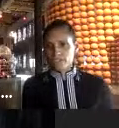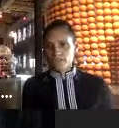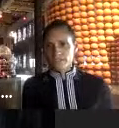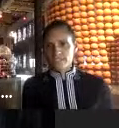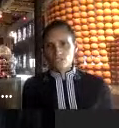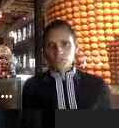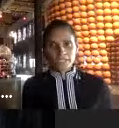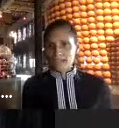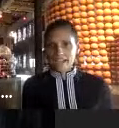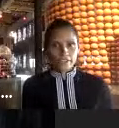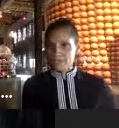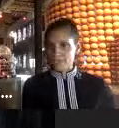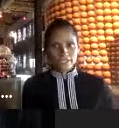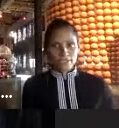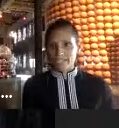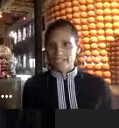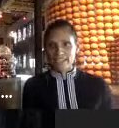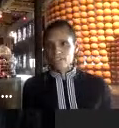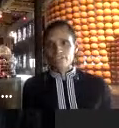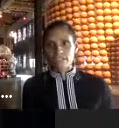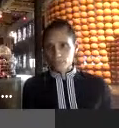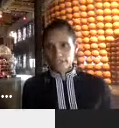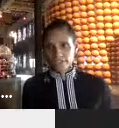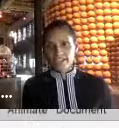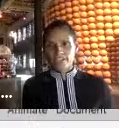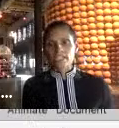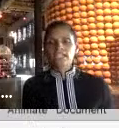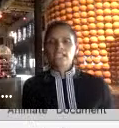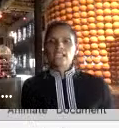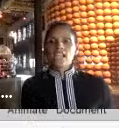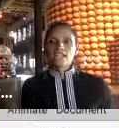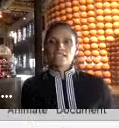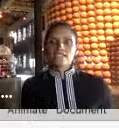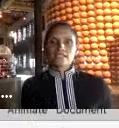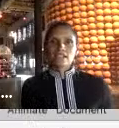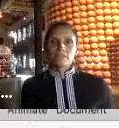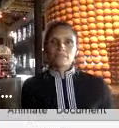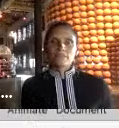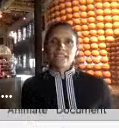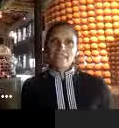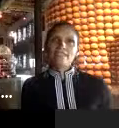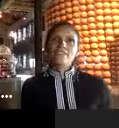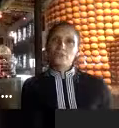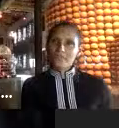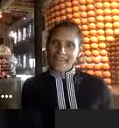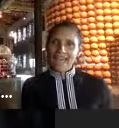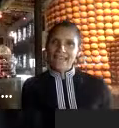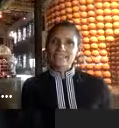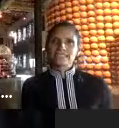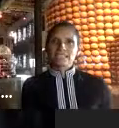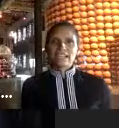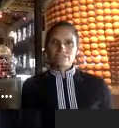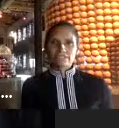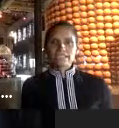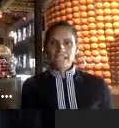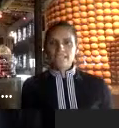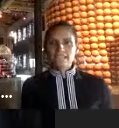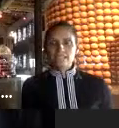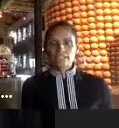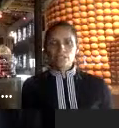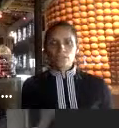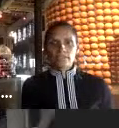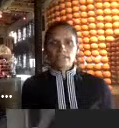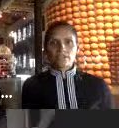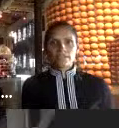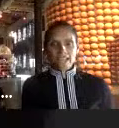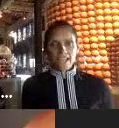was partnered with Isolde Brielmeier, who's also an incredible curator. And then through that, I realized,